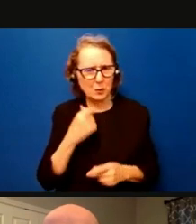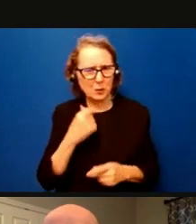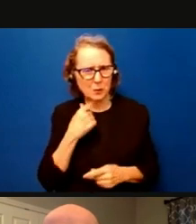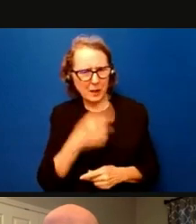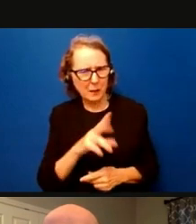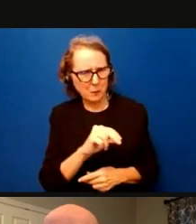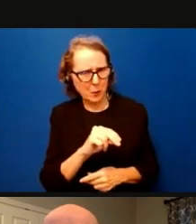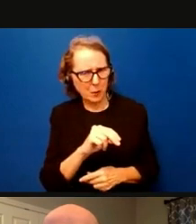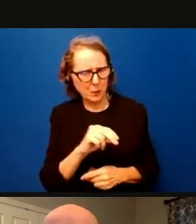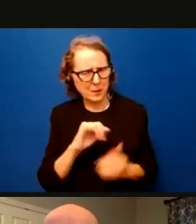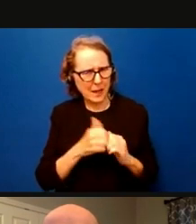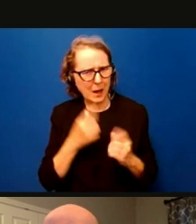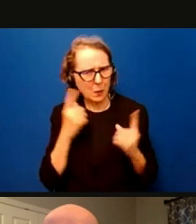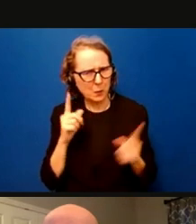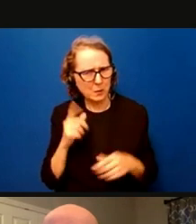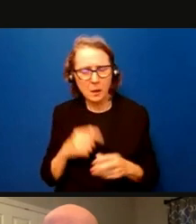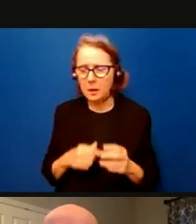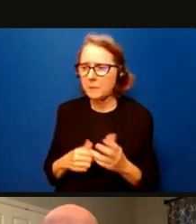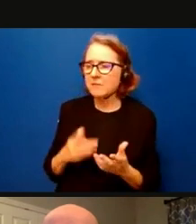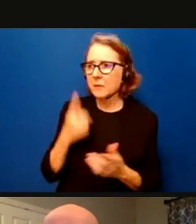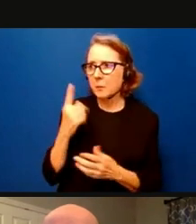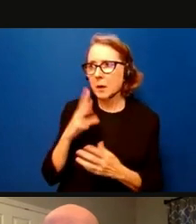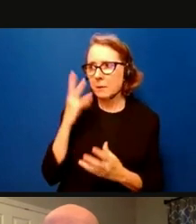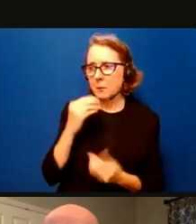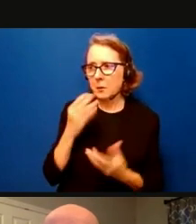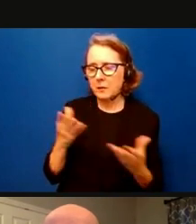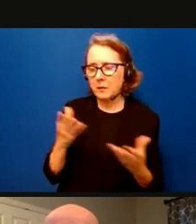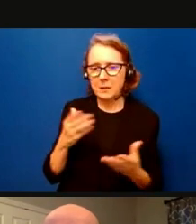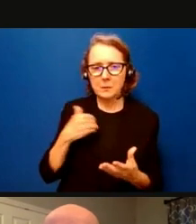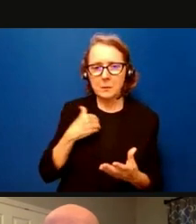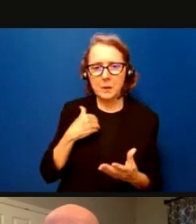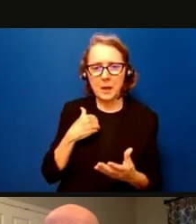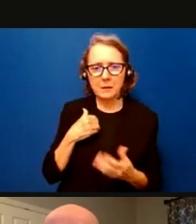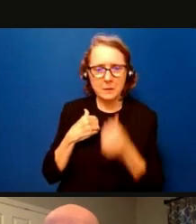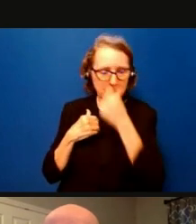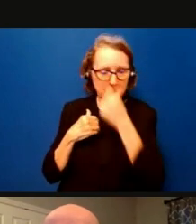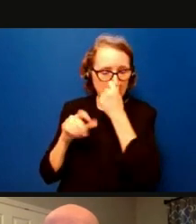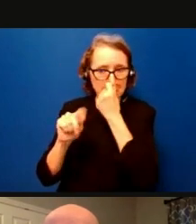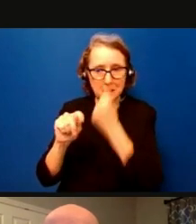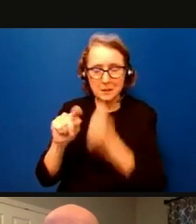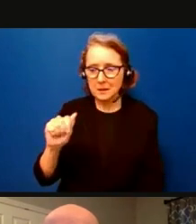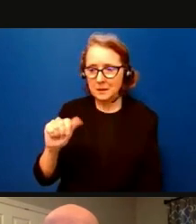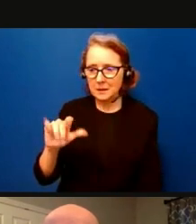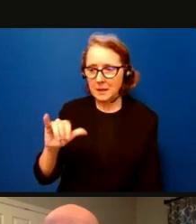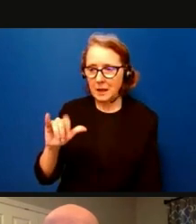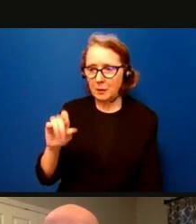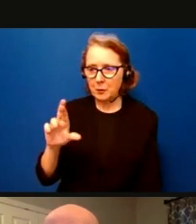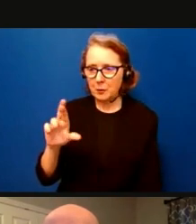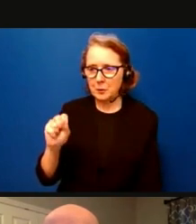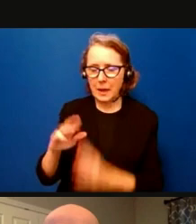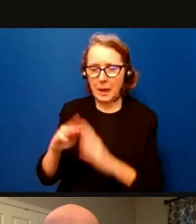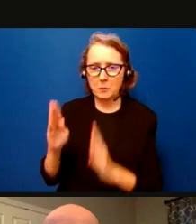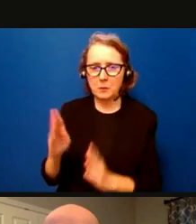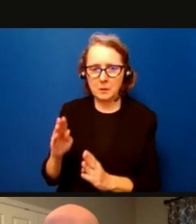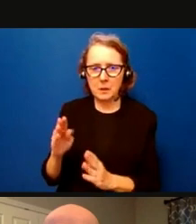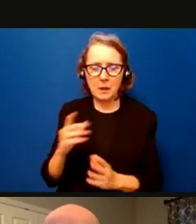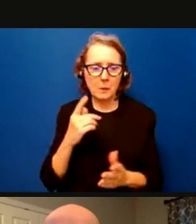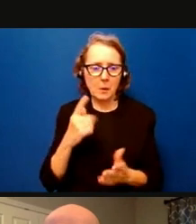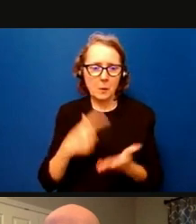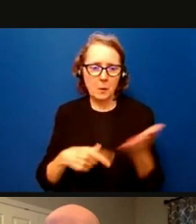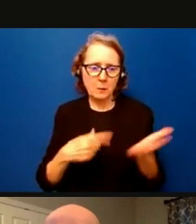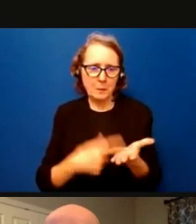this works? One of the beautiful things is we have Taylor's House. And one of the things we've been talking about with the Homeless Alliance is